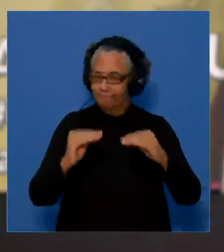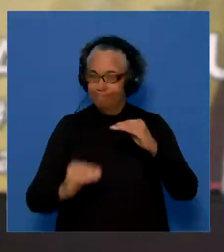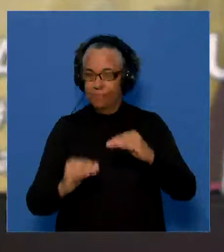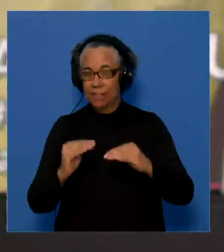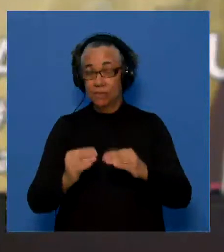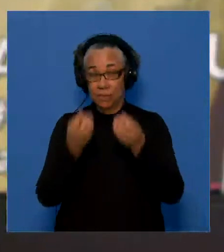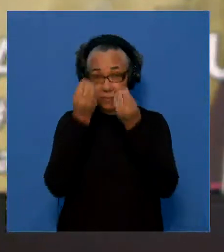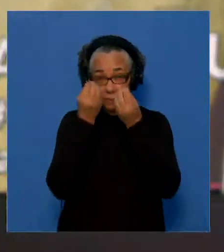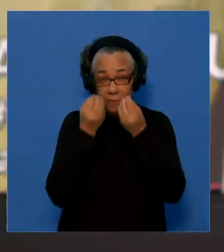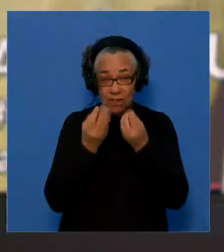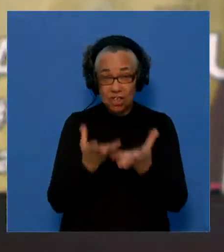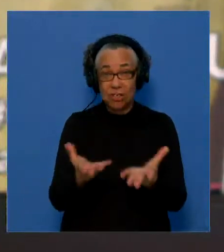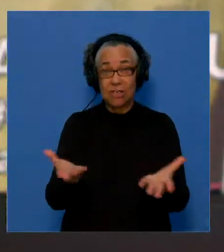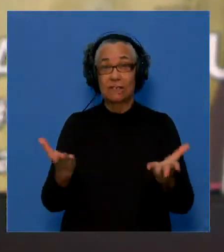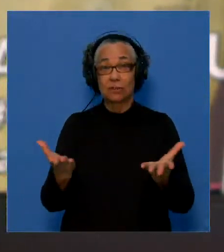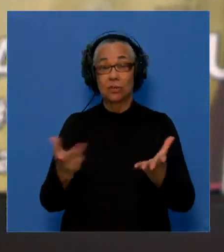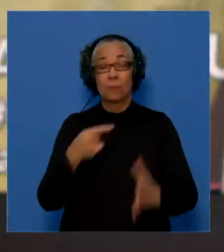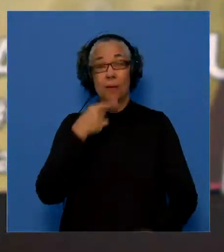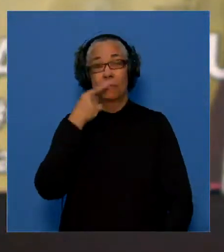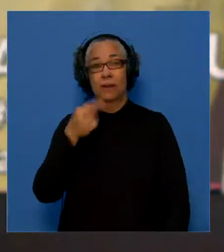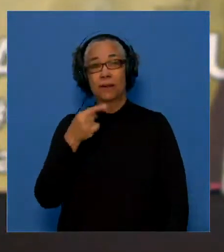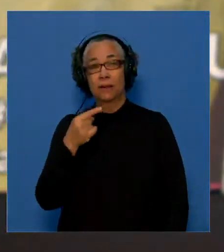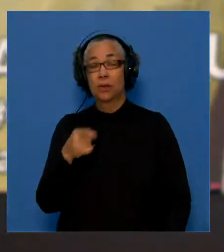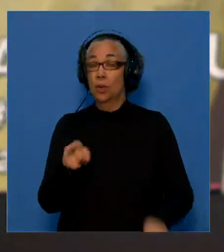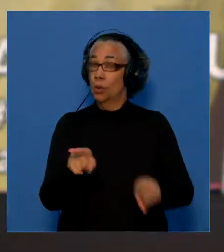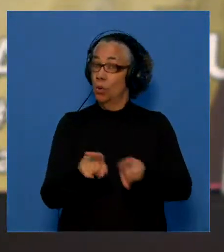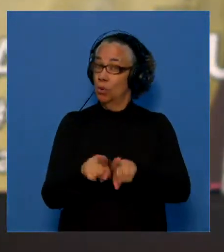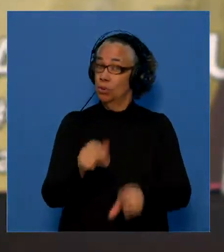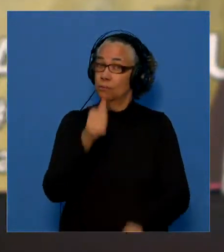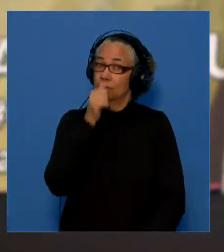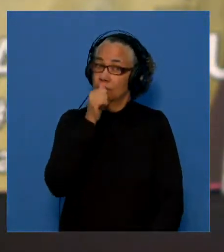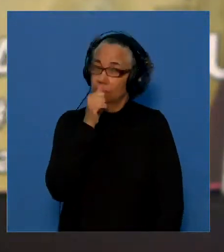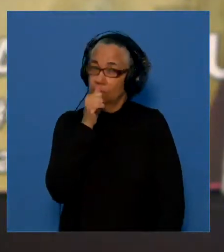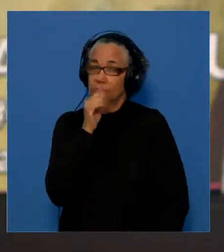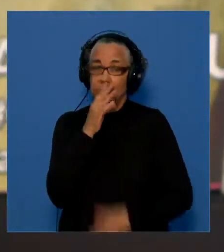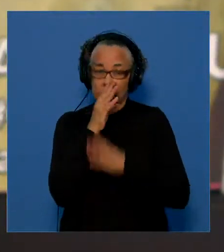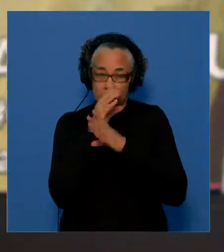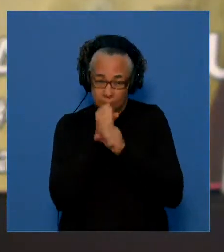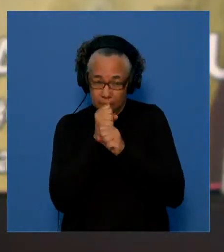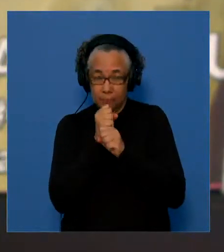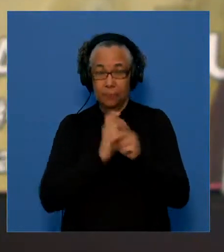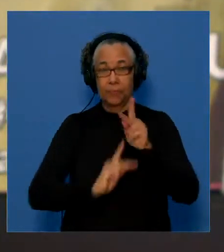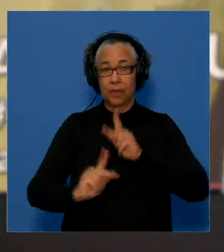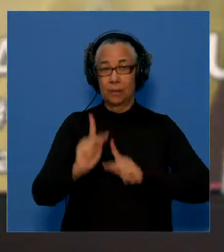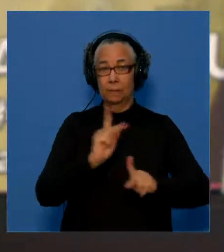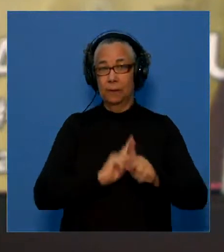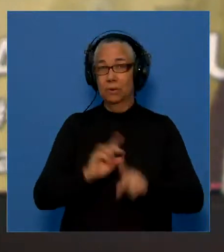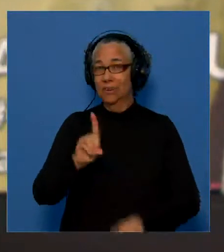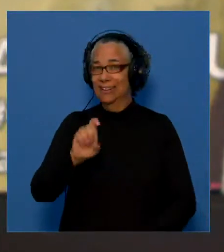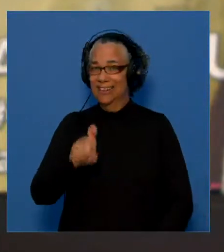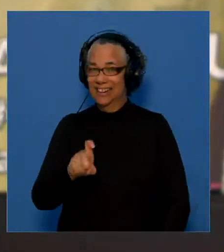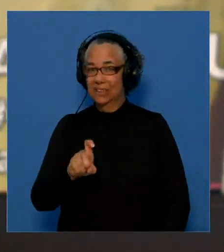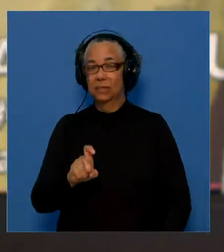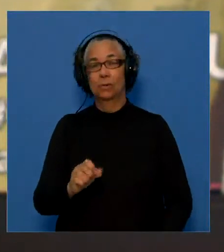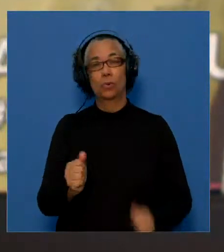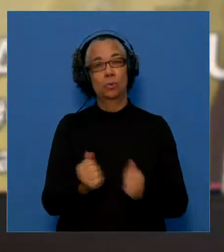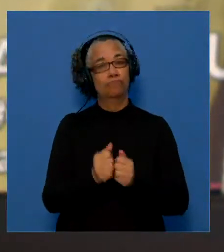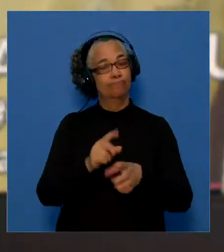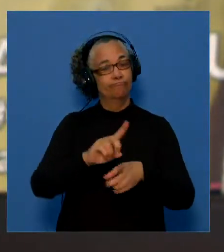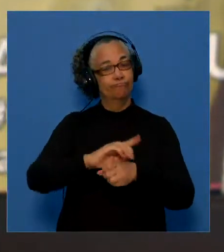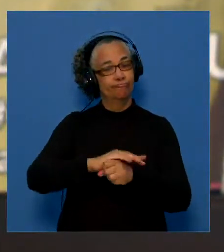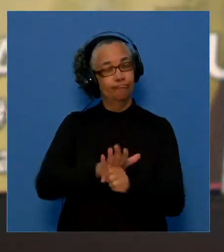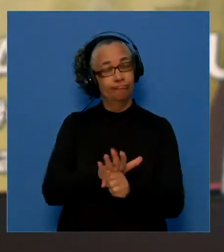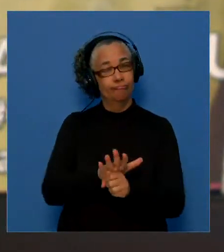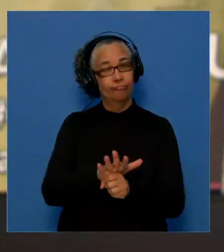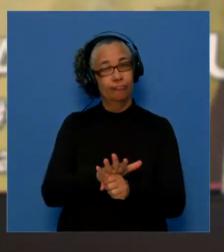information supplied to the public and the privacy and confidentiality of persons diagnosed with COVID-19. As